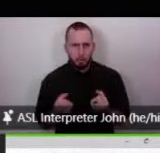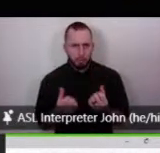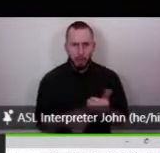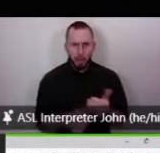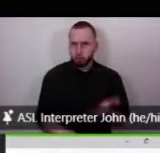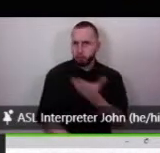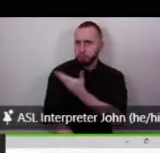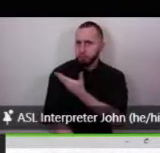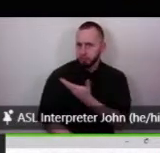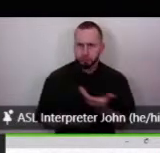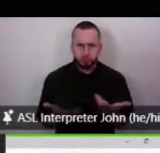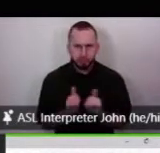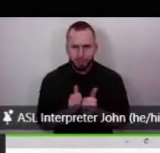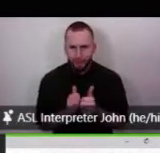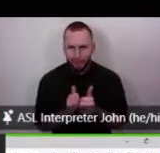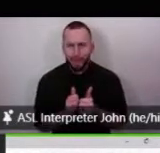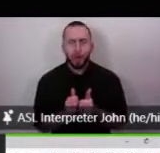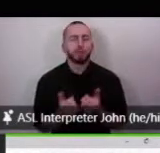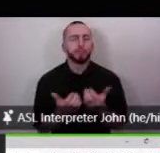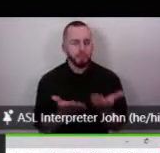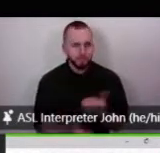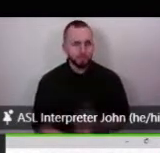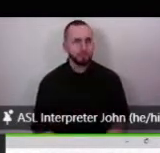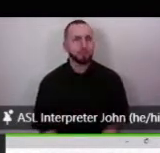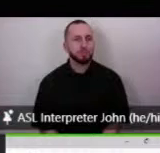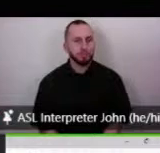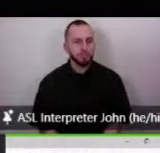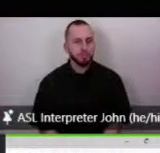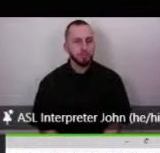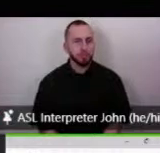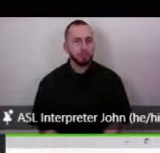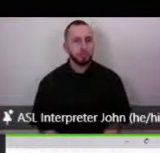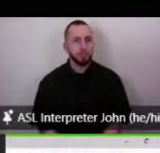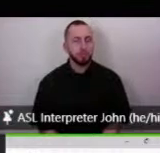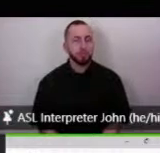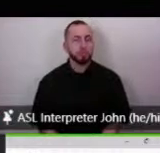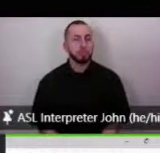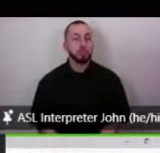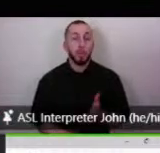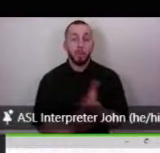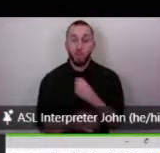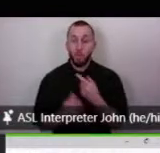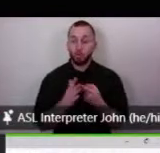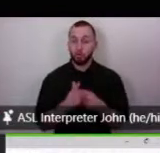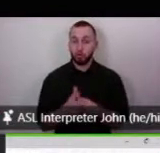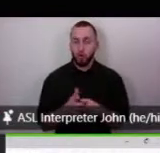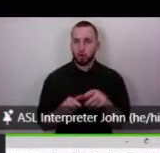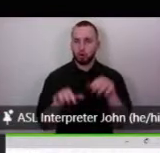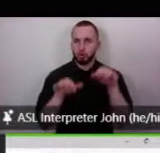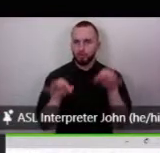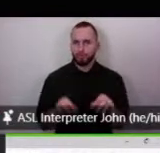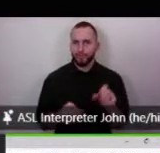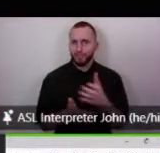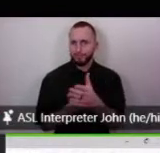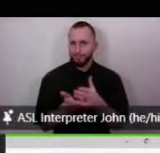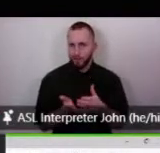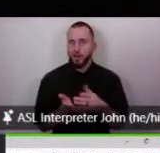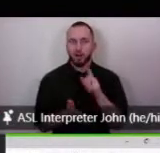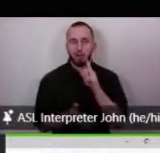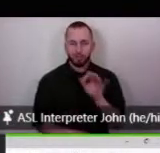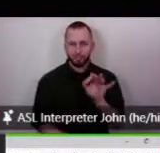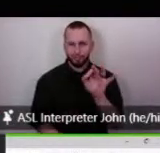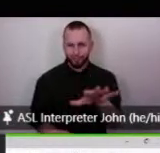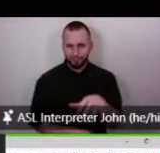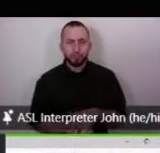about and briefly mentioned on the last slide? And one thing I'll point out before continuing is that there should have been a